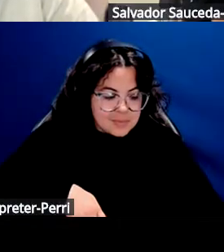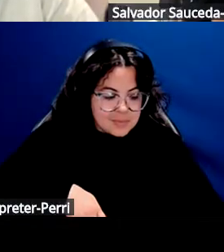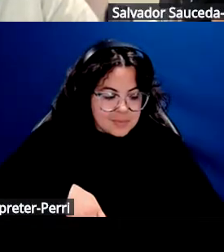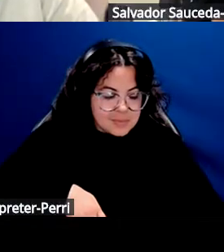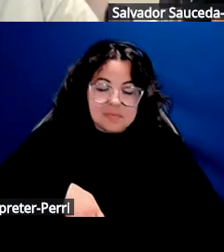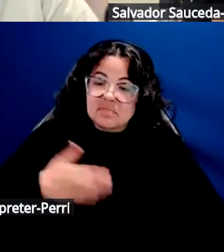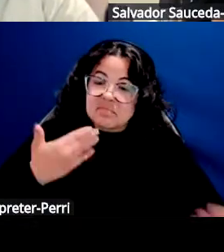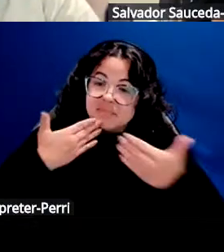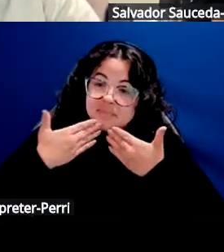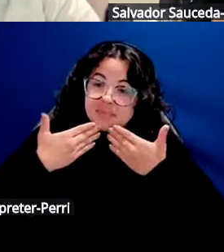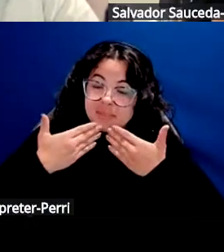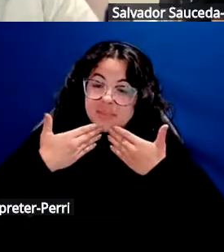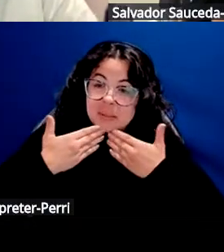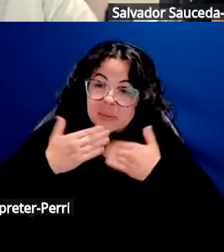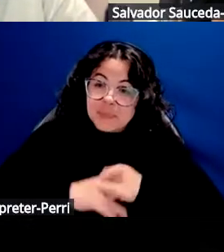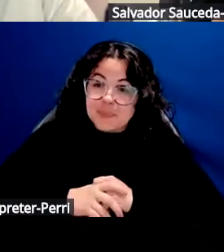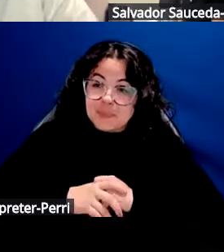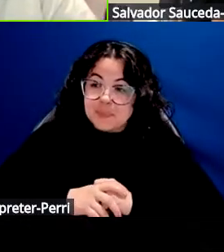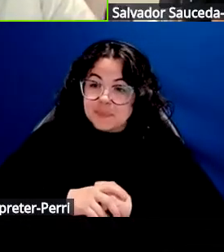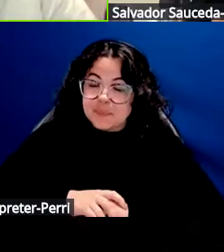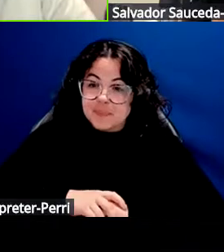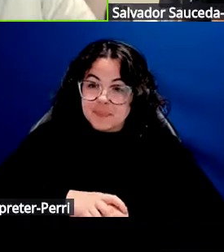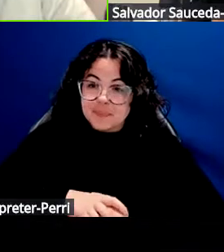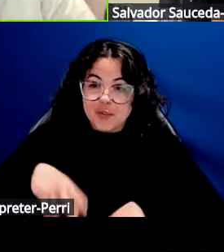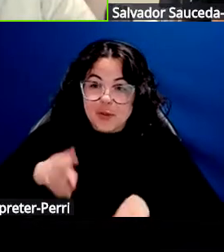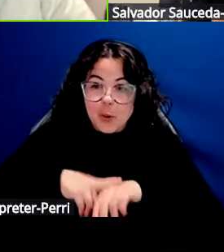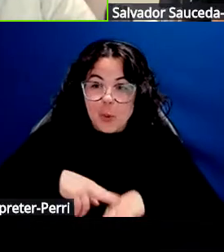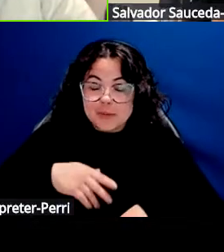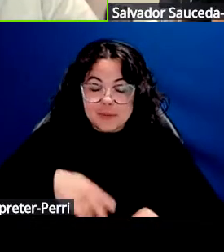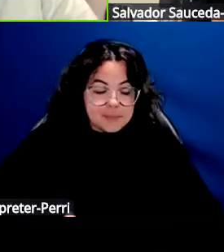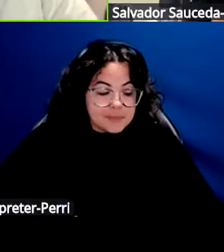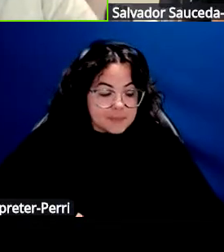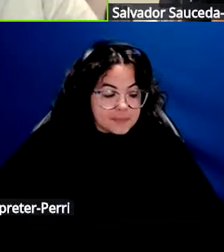Thank you, Commissioner. Of course.